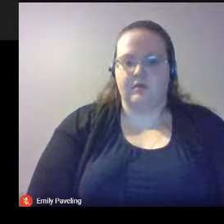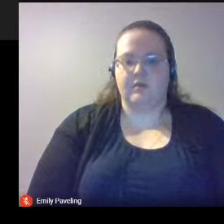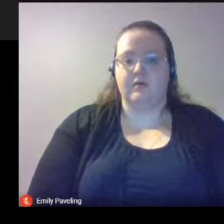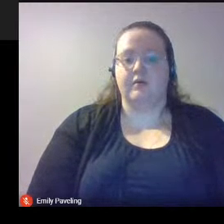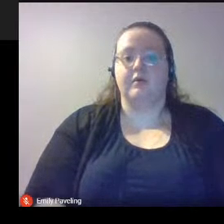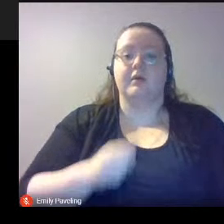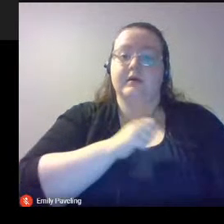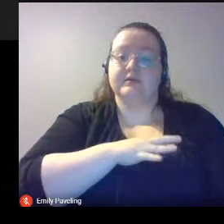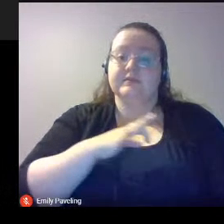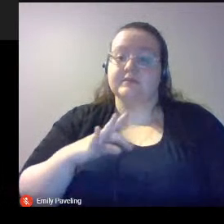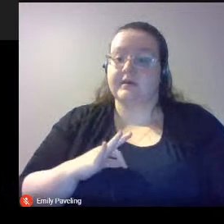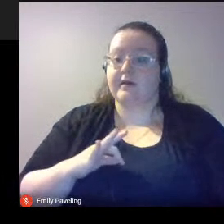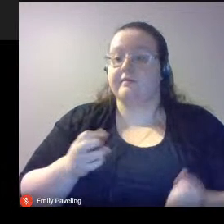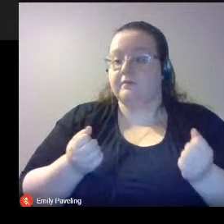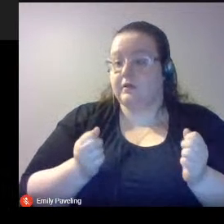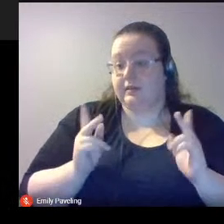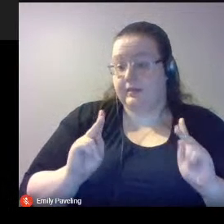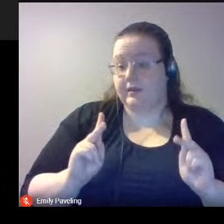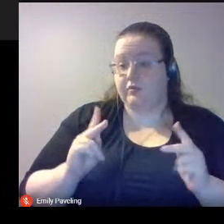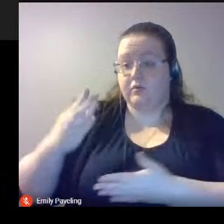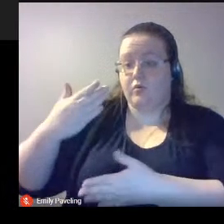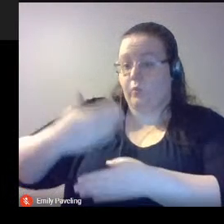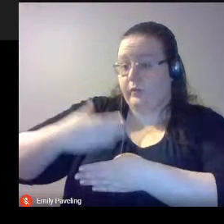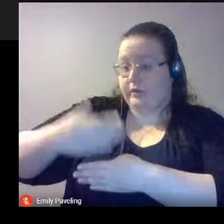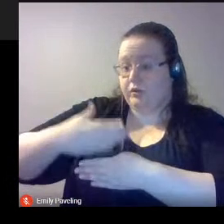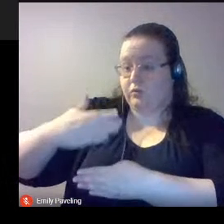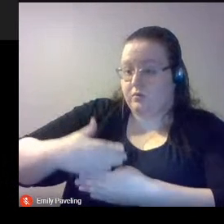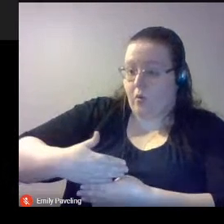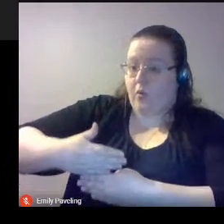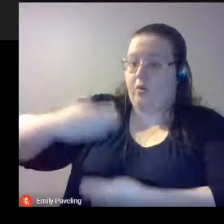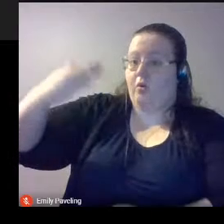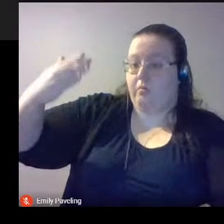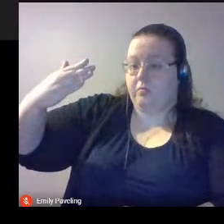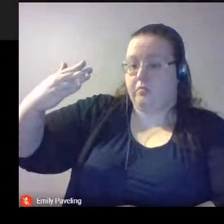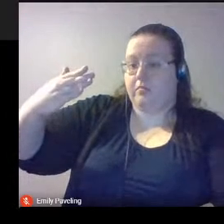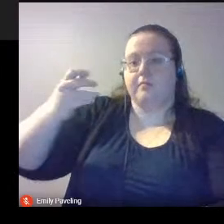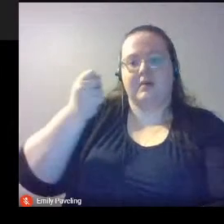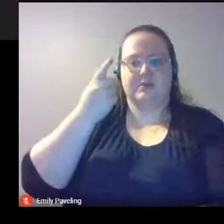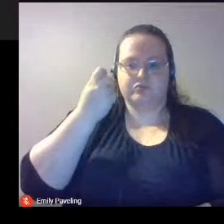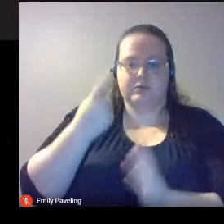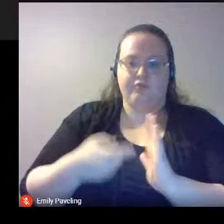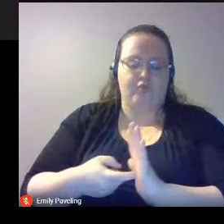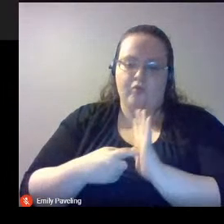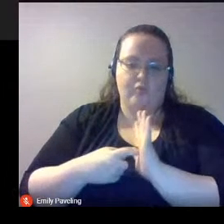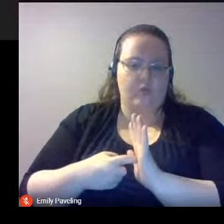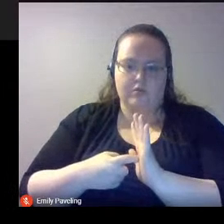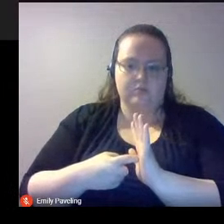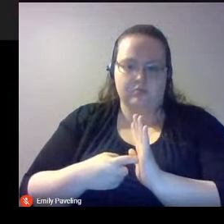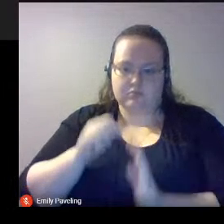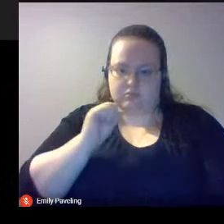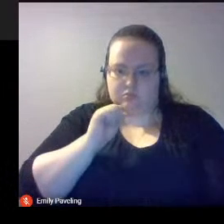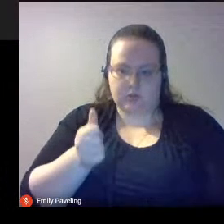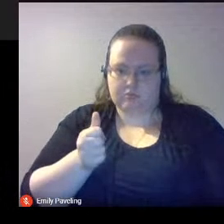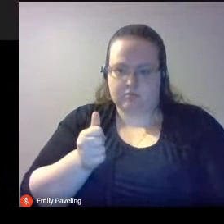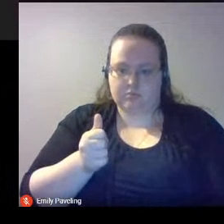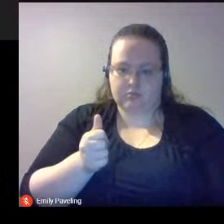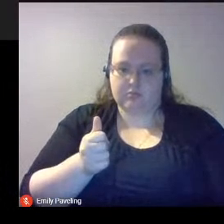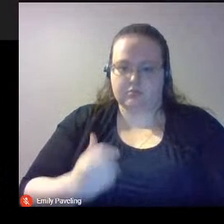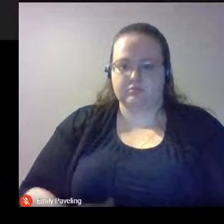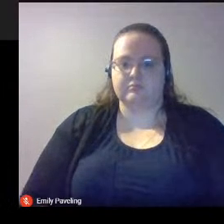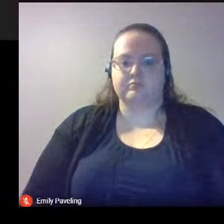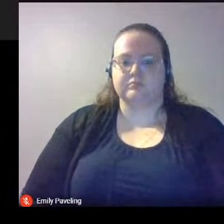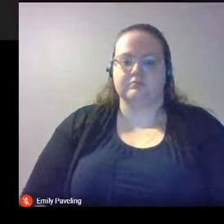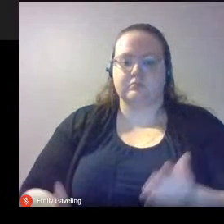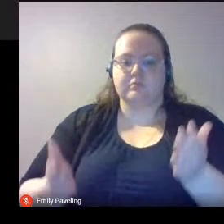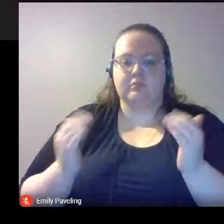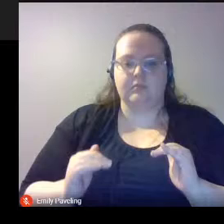may opt to open up windows for additional natural ventilation, although not required since we do have the mechanical systems bringing in outside fresh air. And